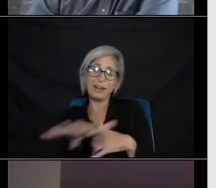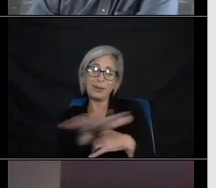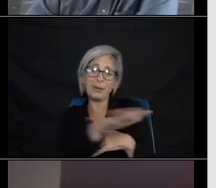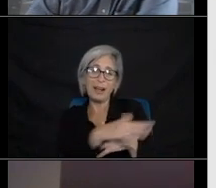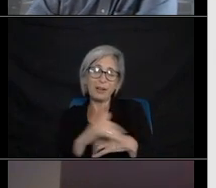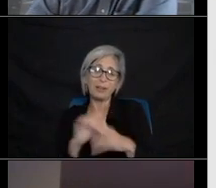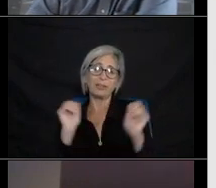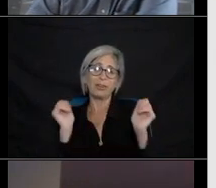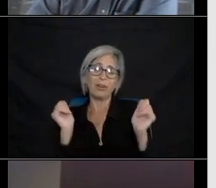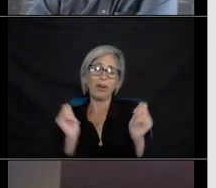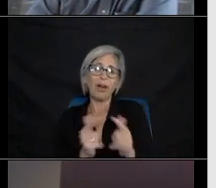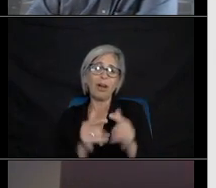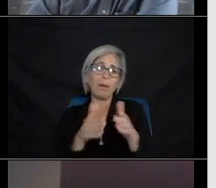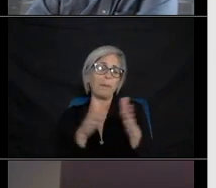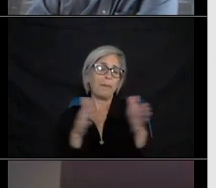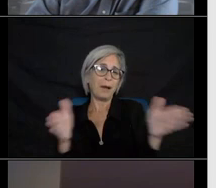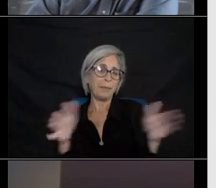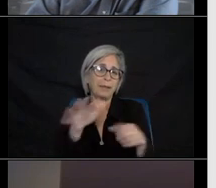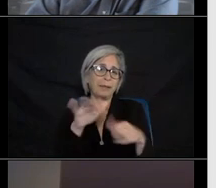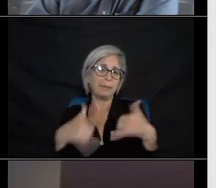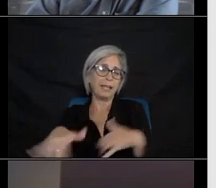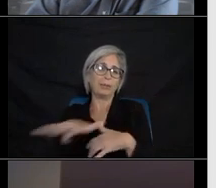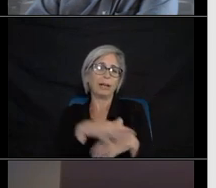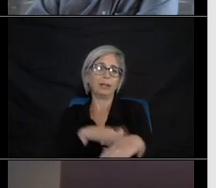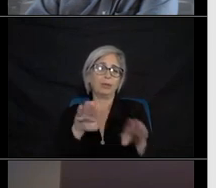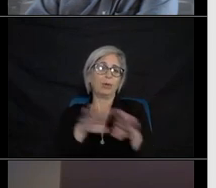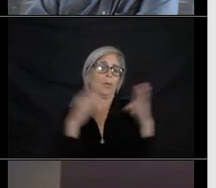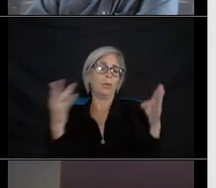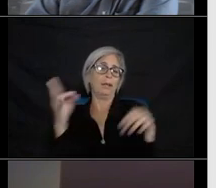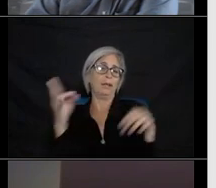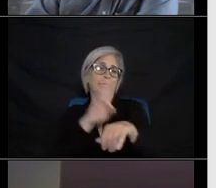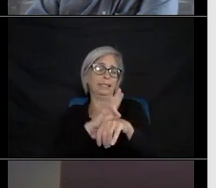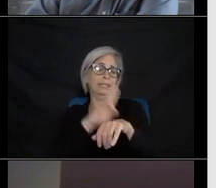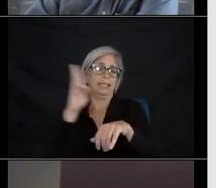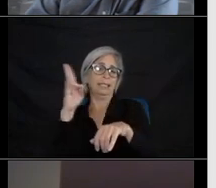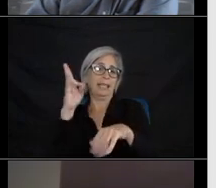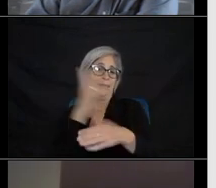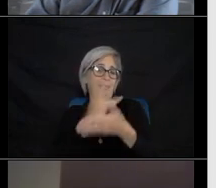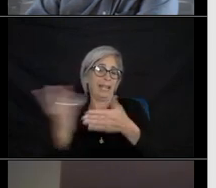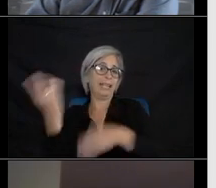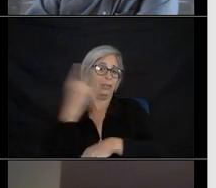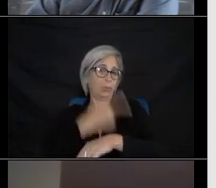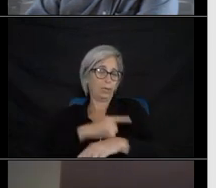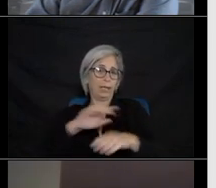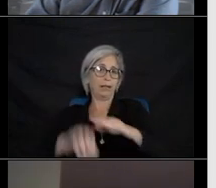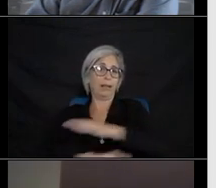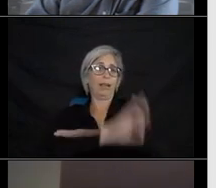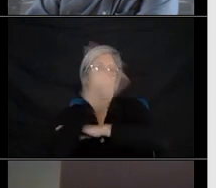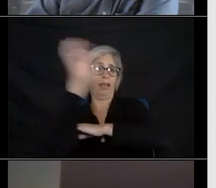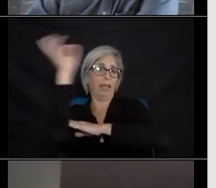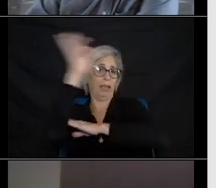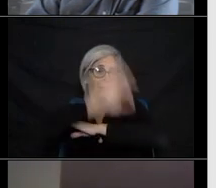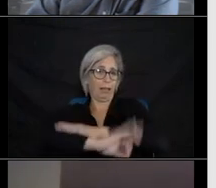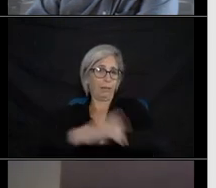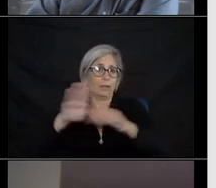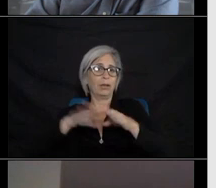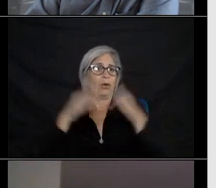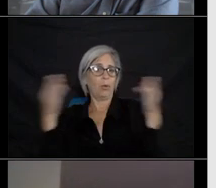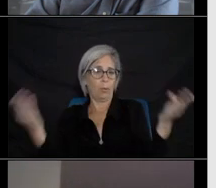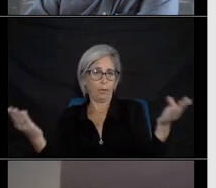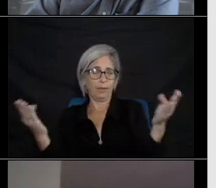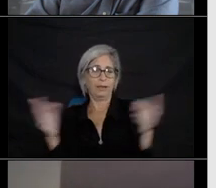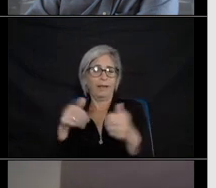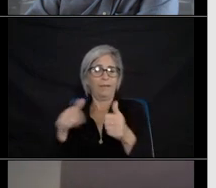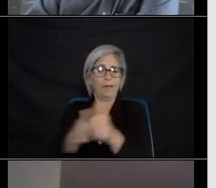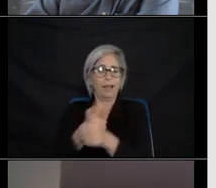all our other public playgrounds, will be open 7 days a week from sunrise to sunset. We encourage you to follow us on Facebook, Twitter, and